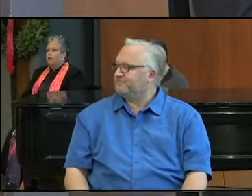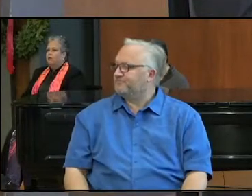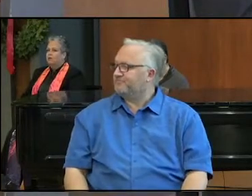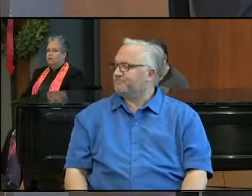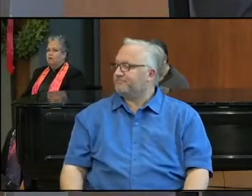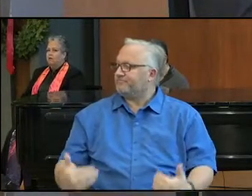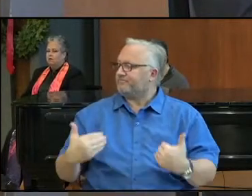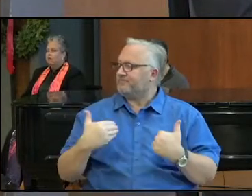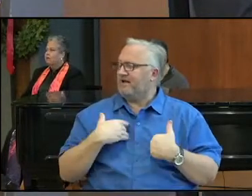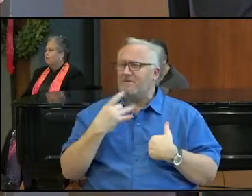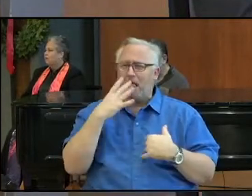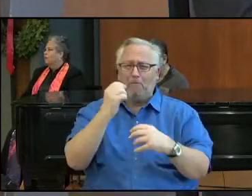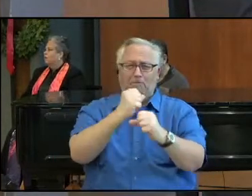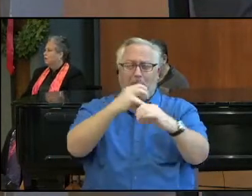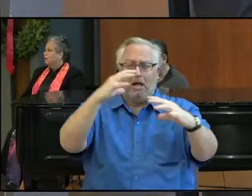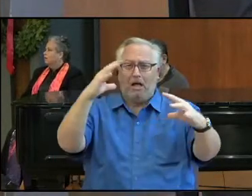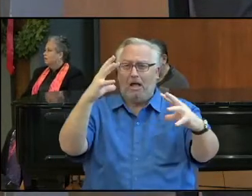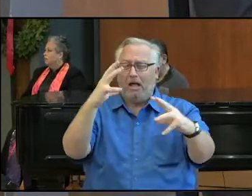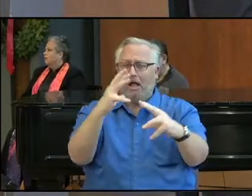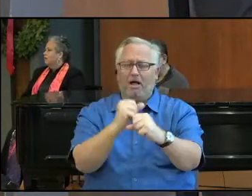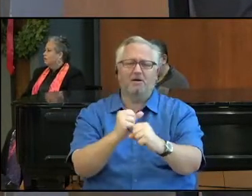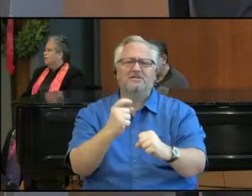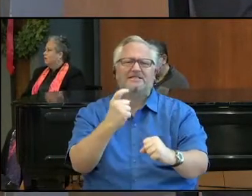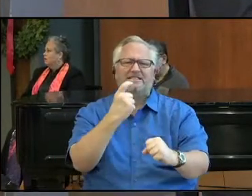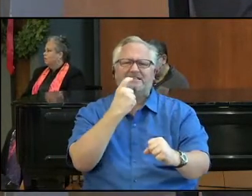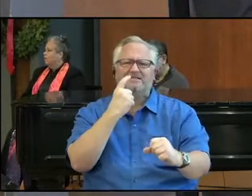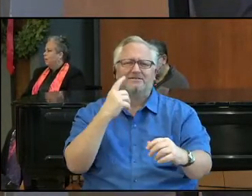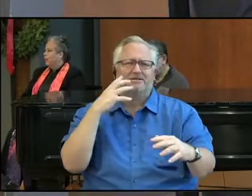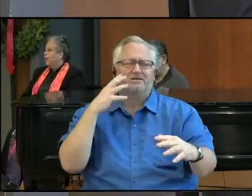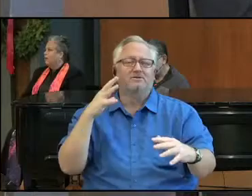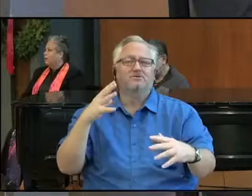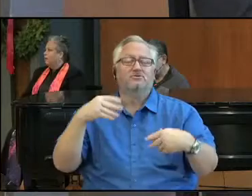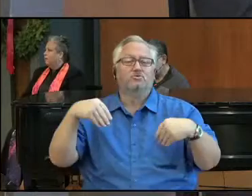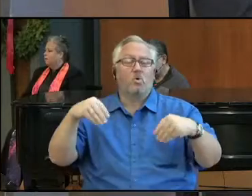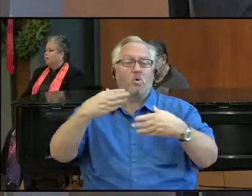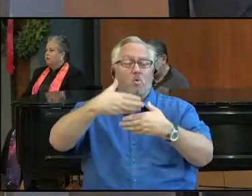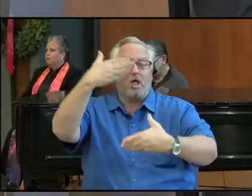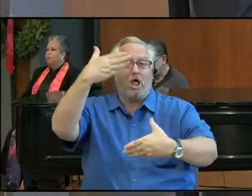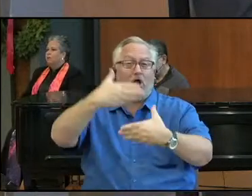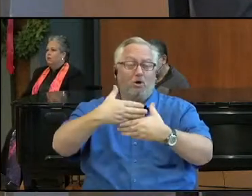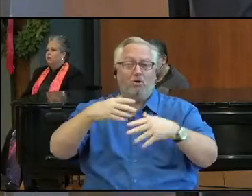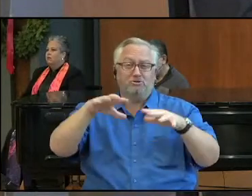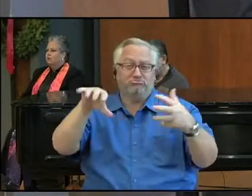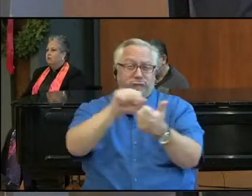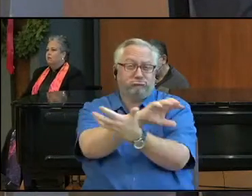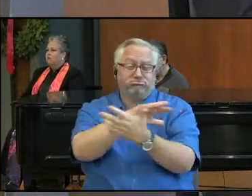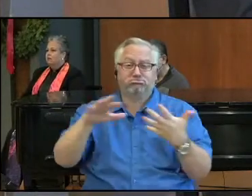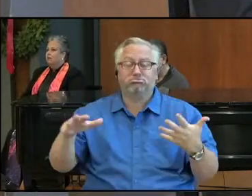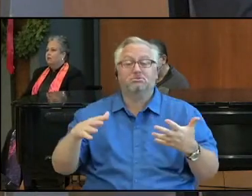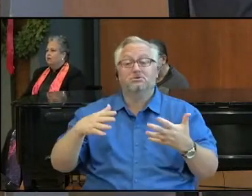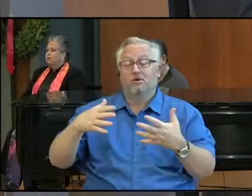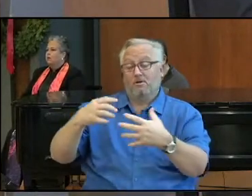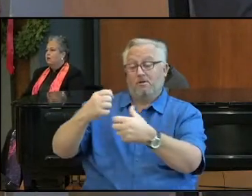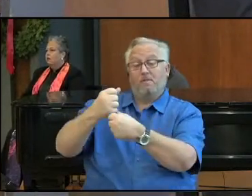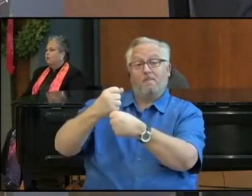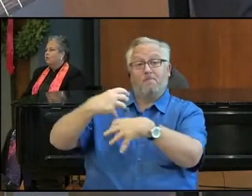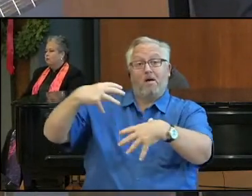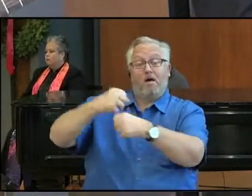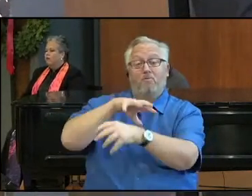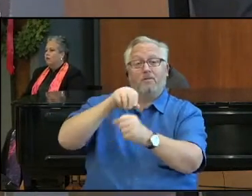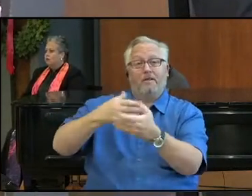was a bright light, a shattering of shop windows. The bomb in the baby carriage was wired to the